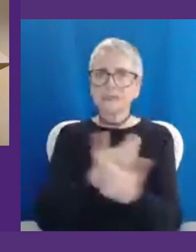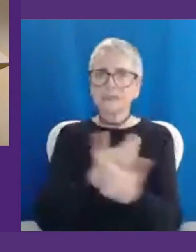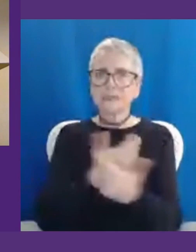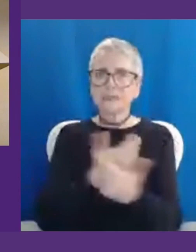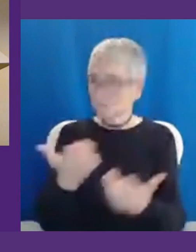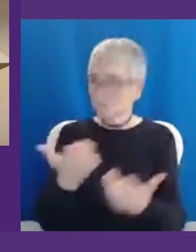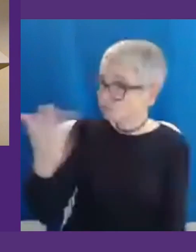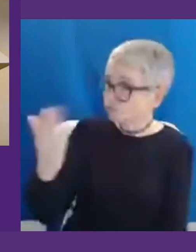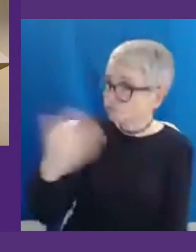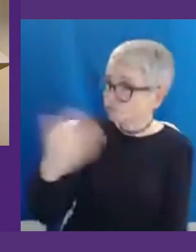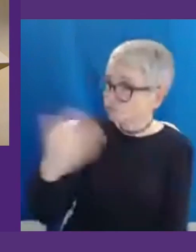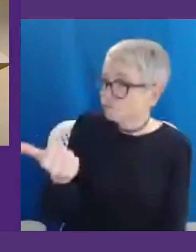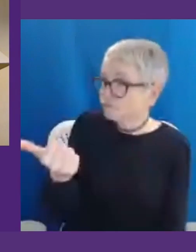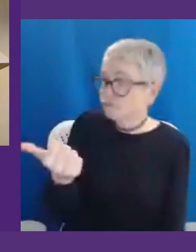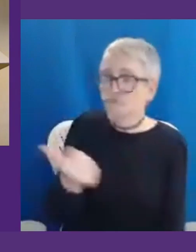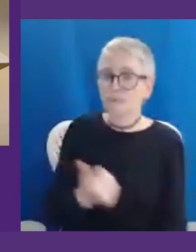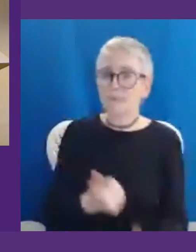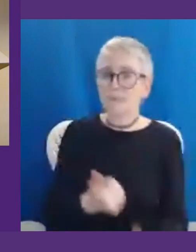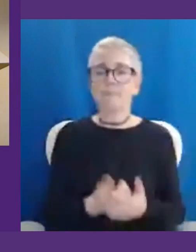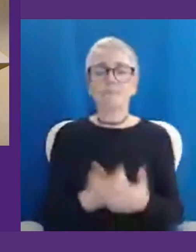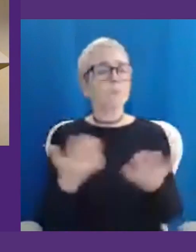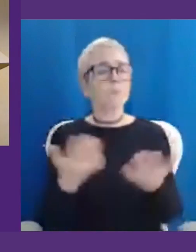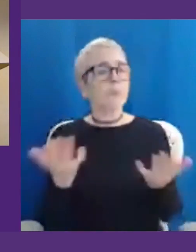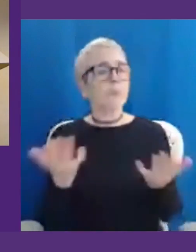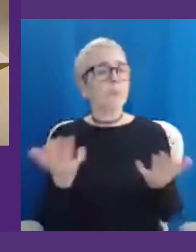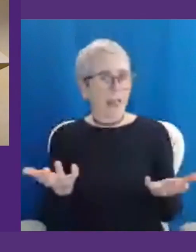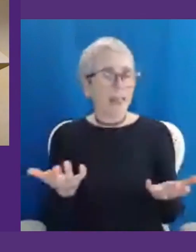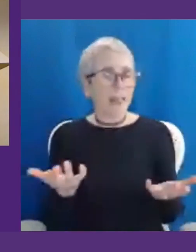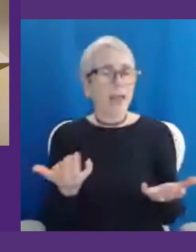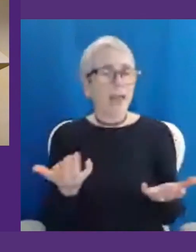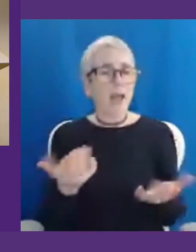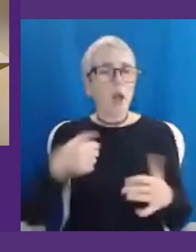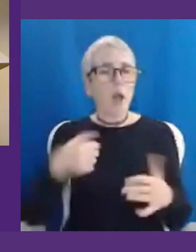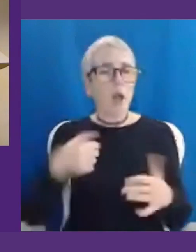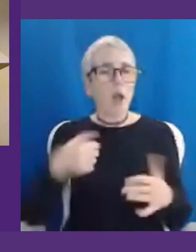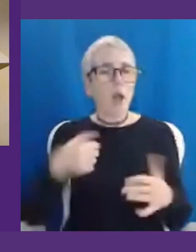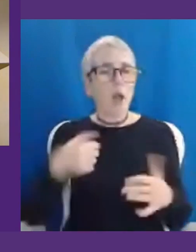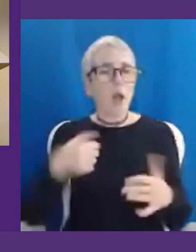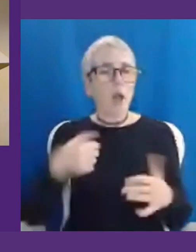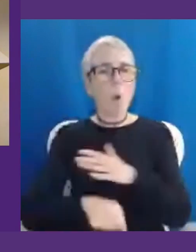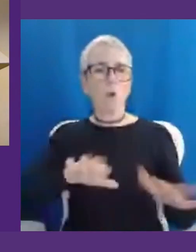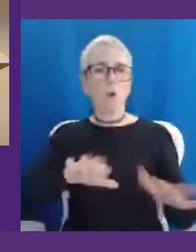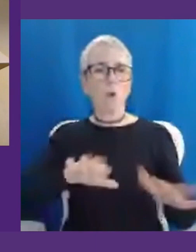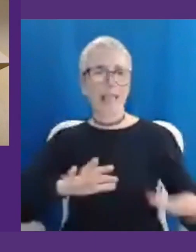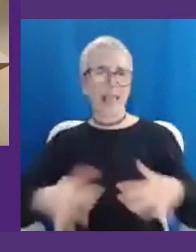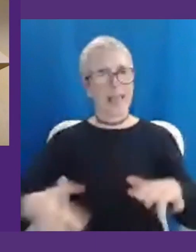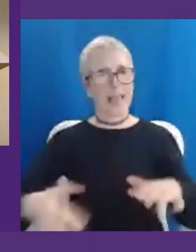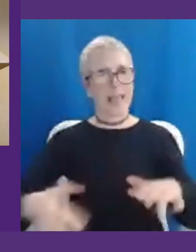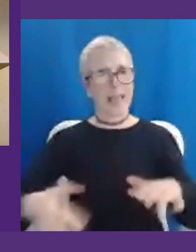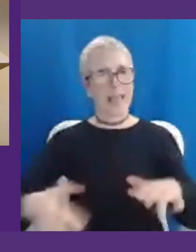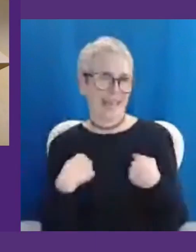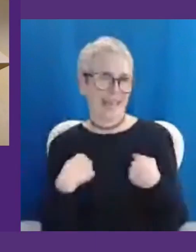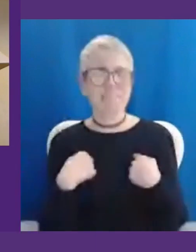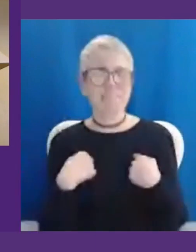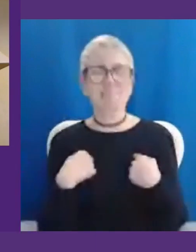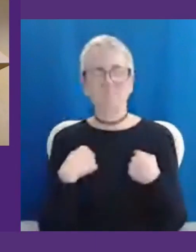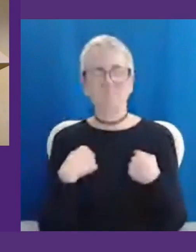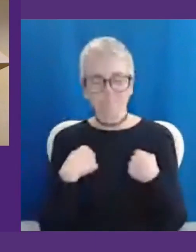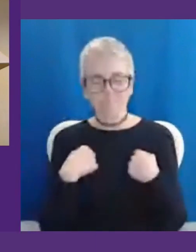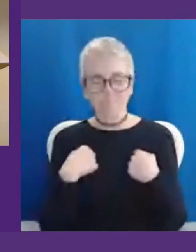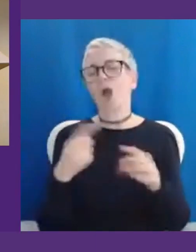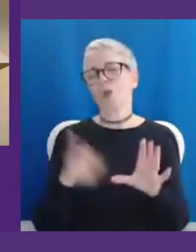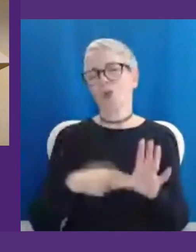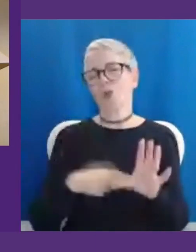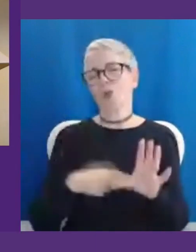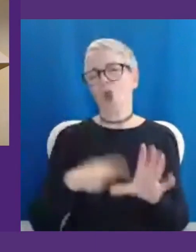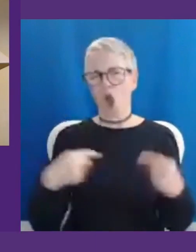was born wobbly, and from a very young age, I was very aware that adults would look